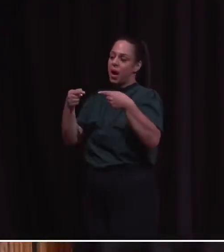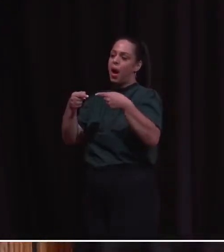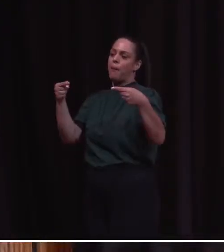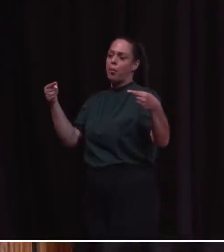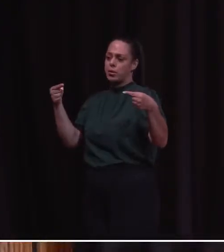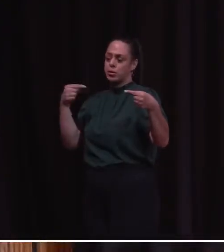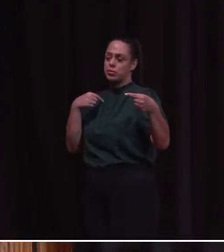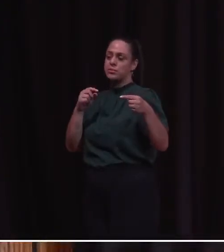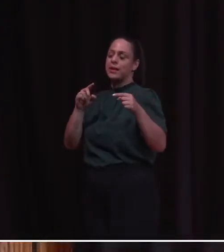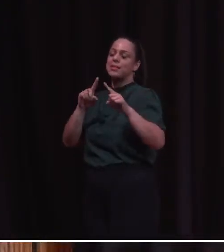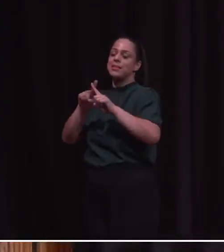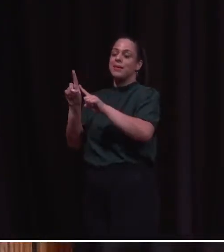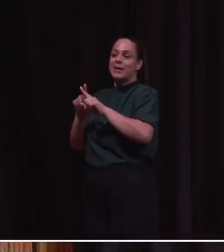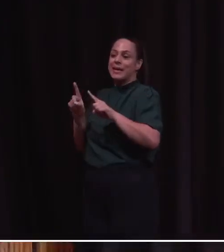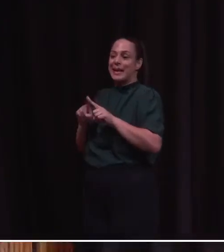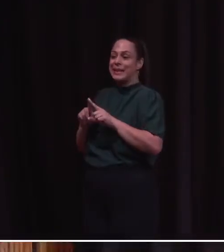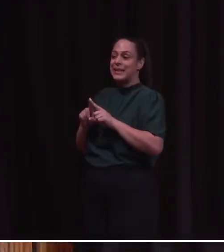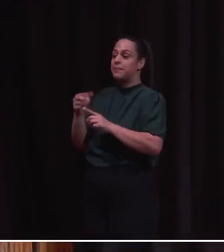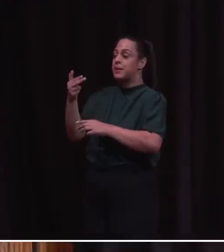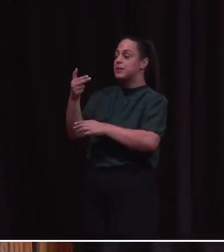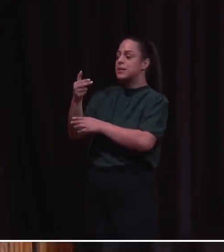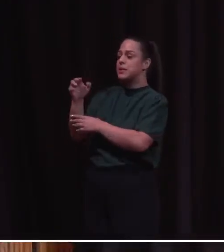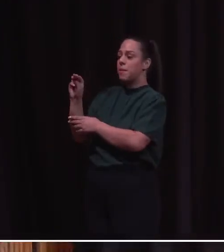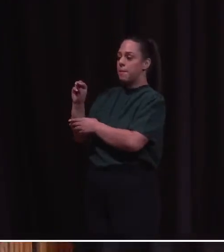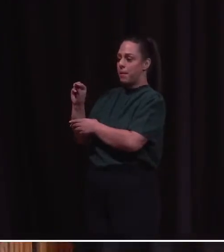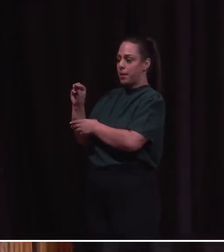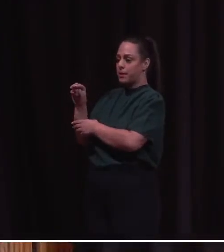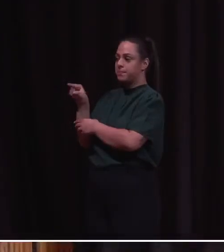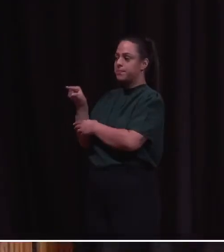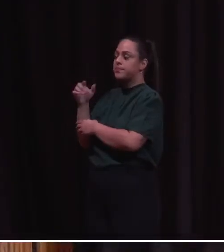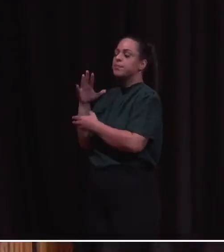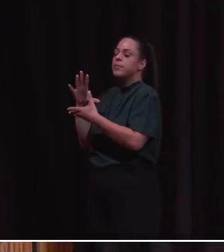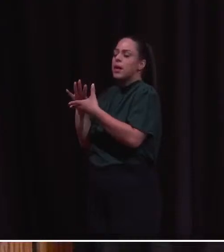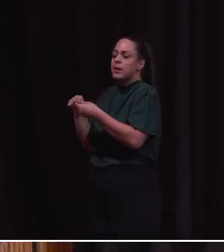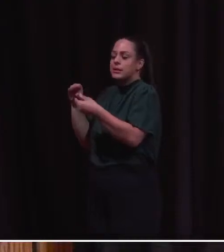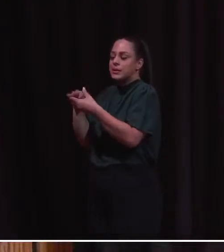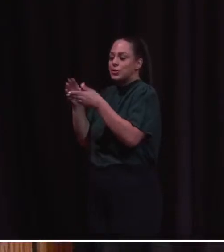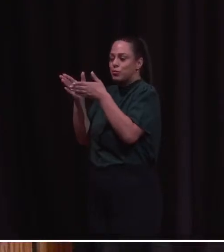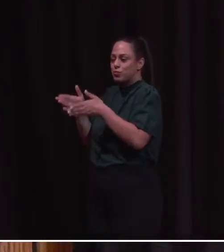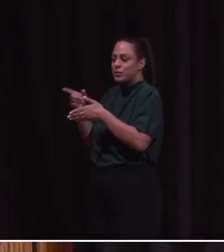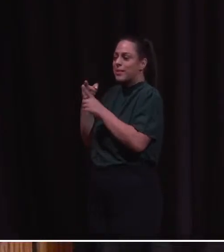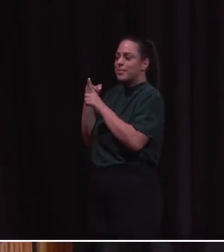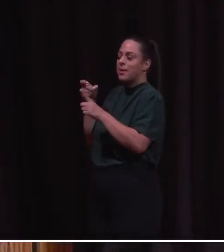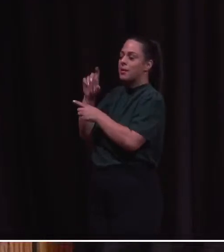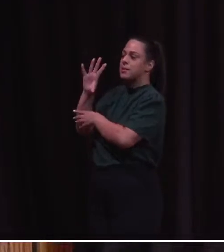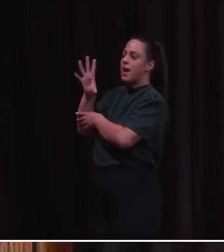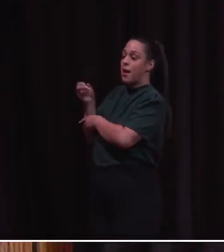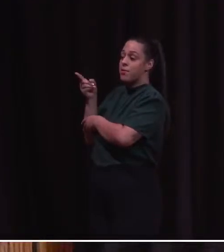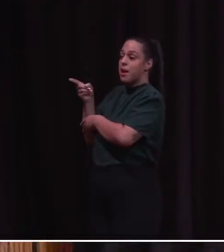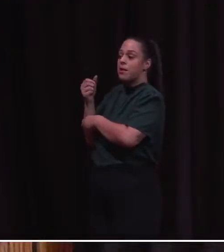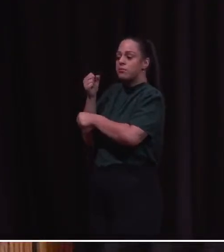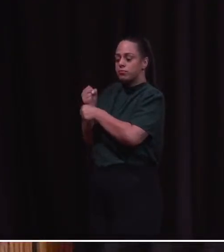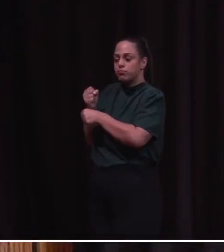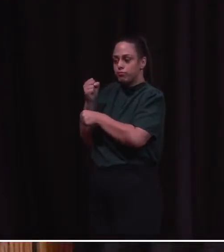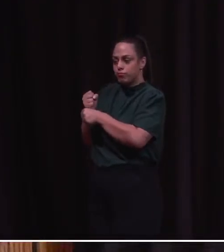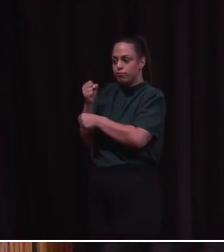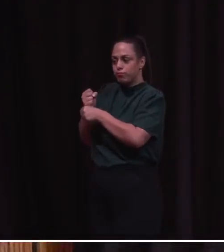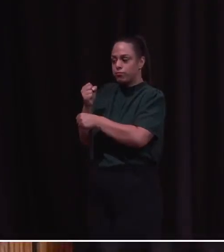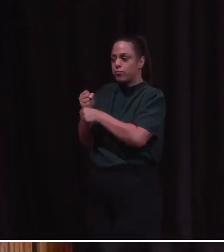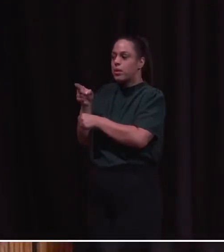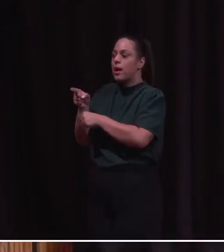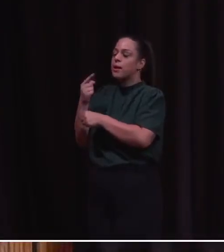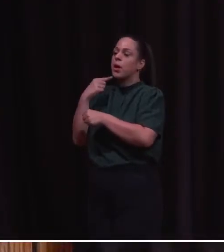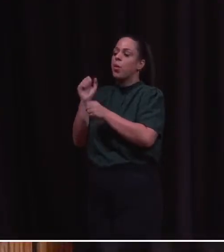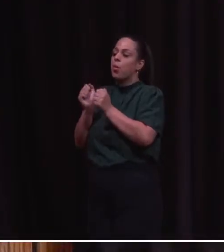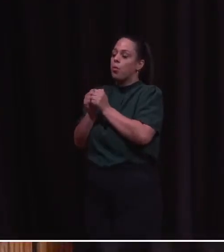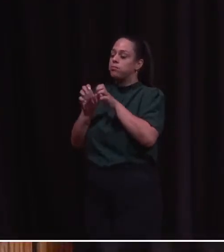the single story of Africa. That's why the fact that the elaboration of the coloniality of power was in the crucible